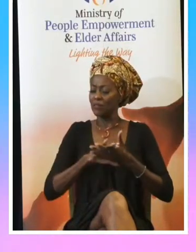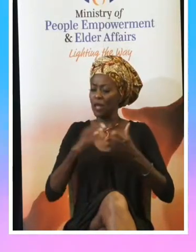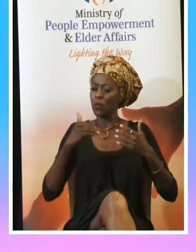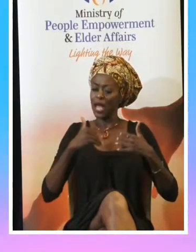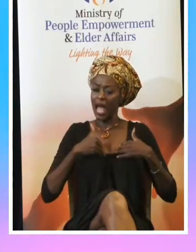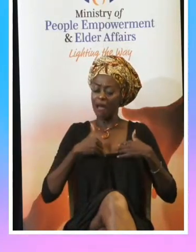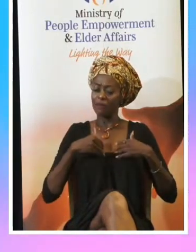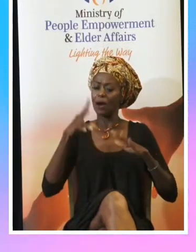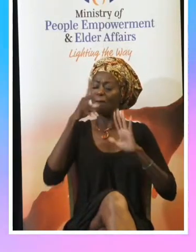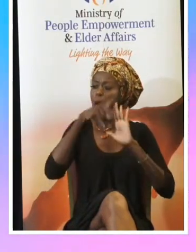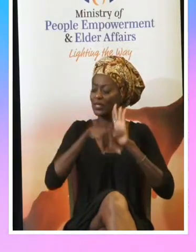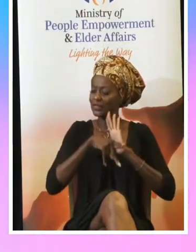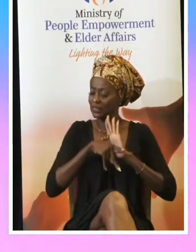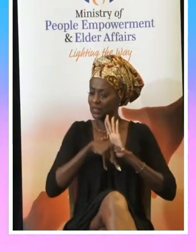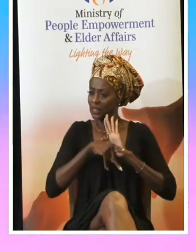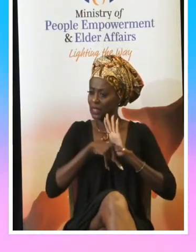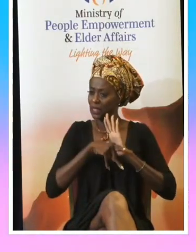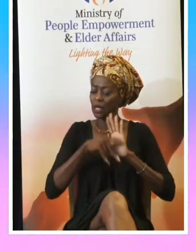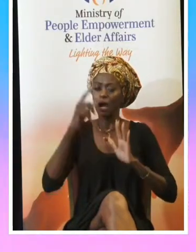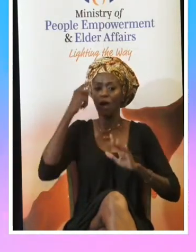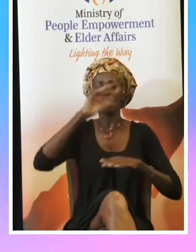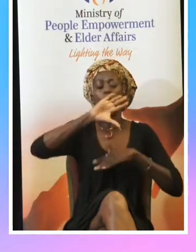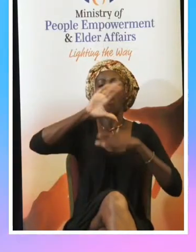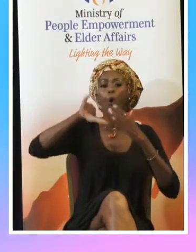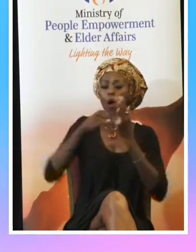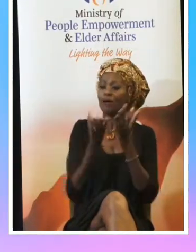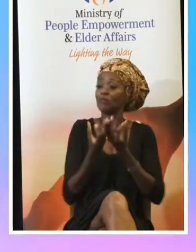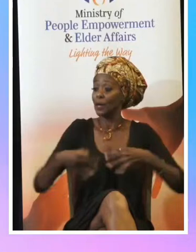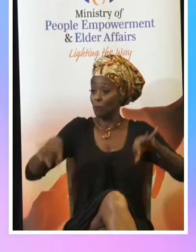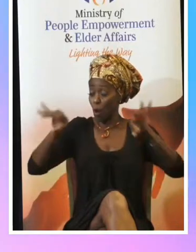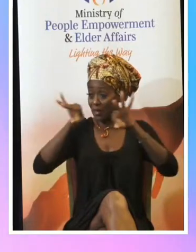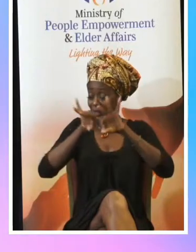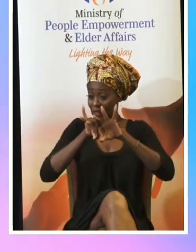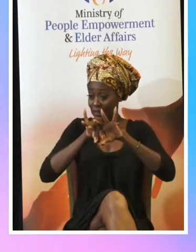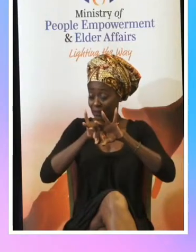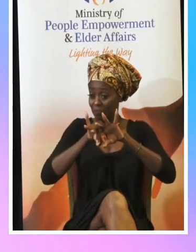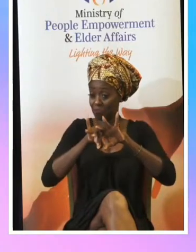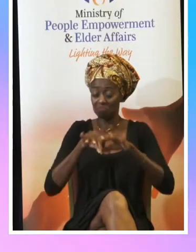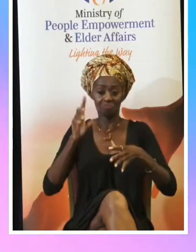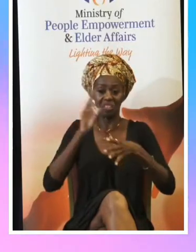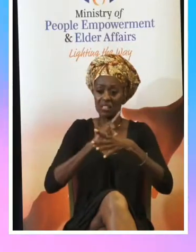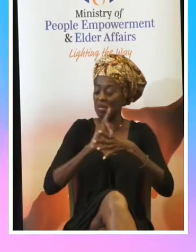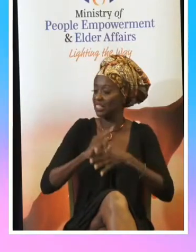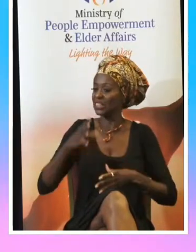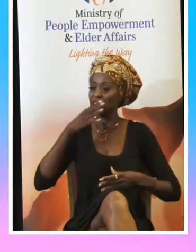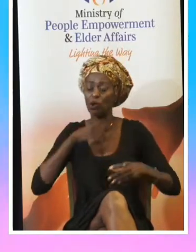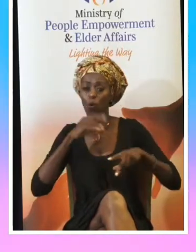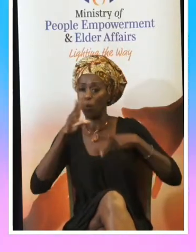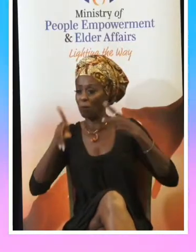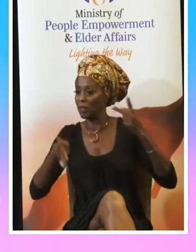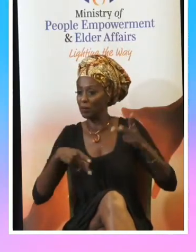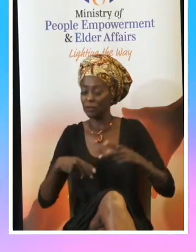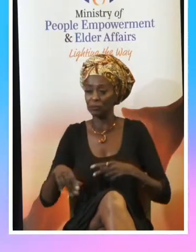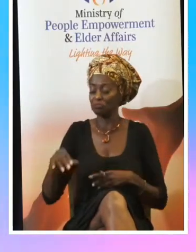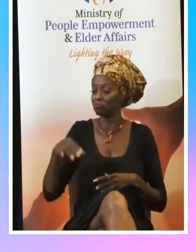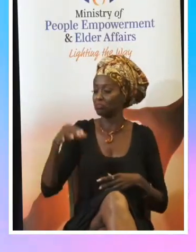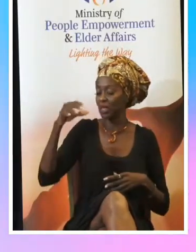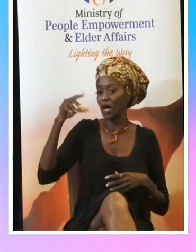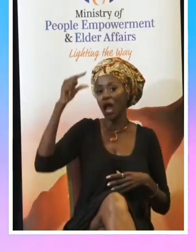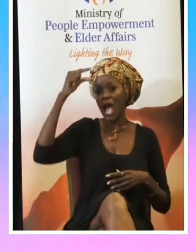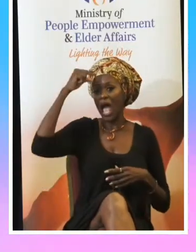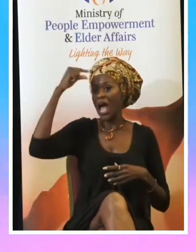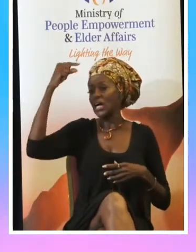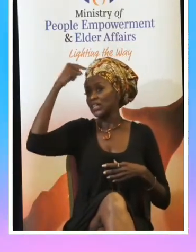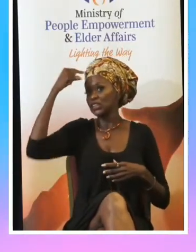on perhaps all the important things in the ministry that I just mentioned: disabilities, elderly, gender, children. We're working